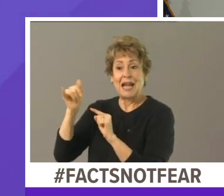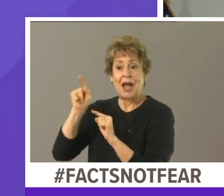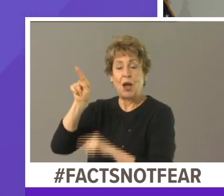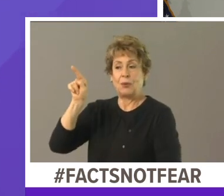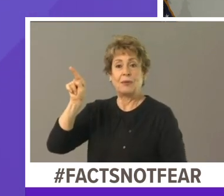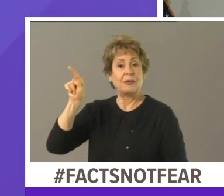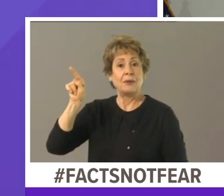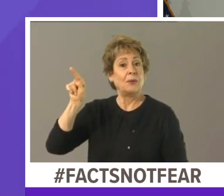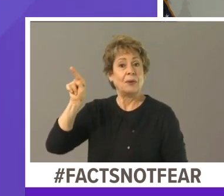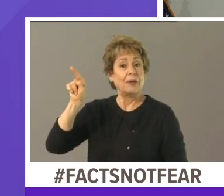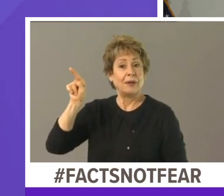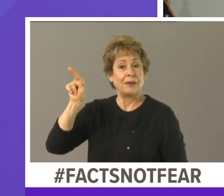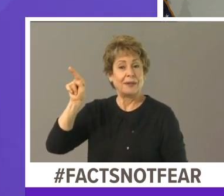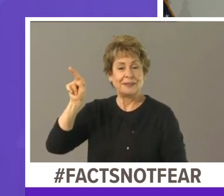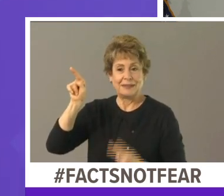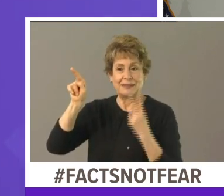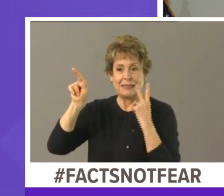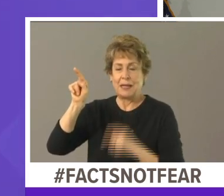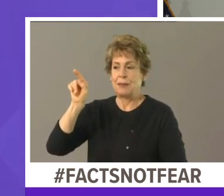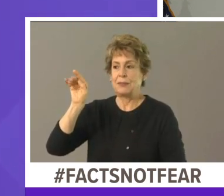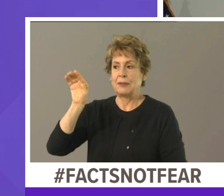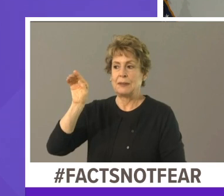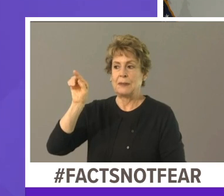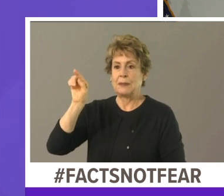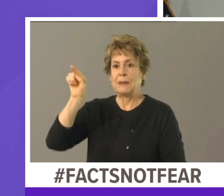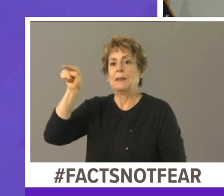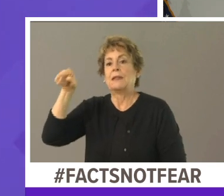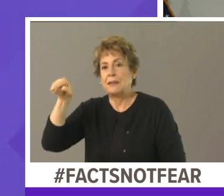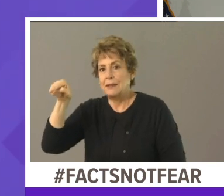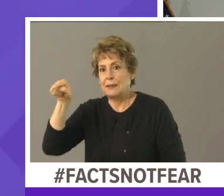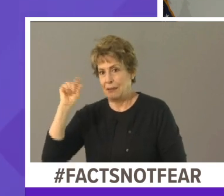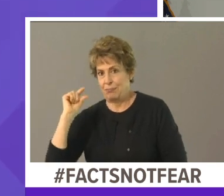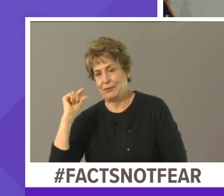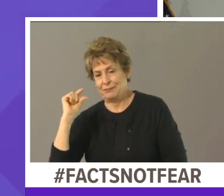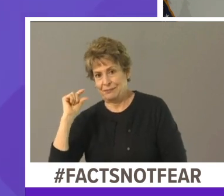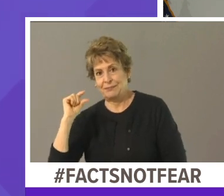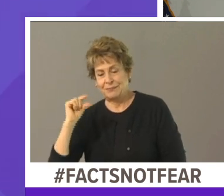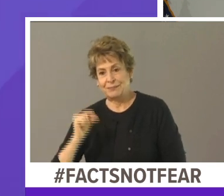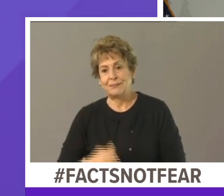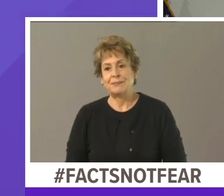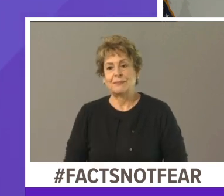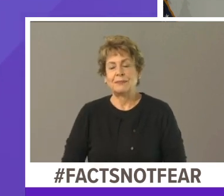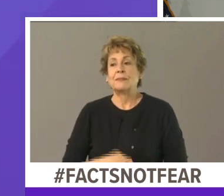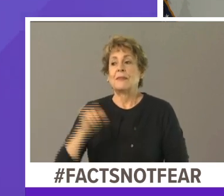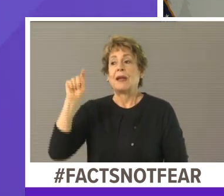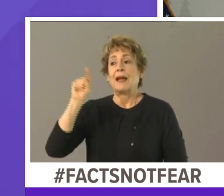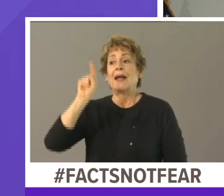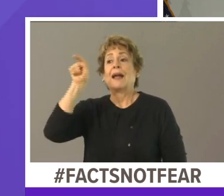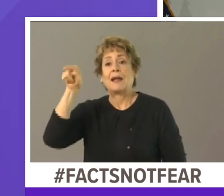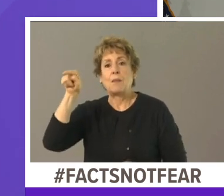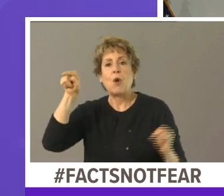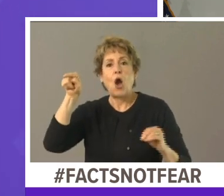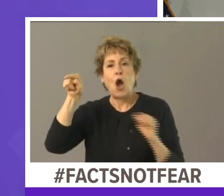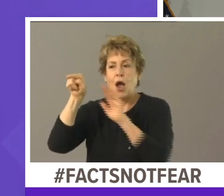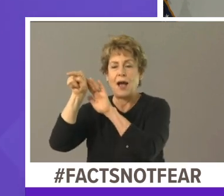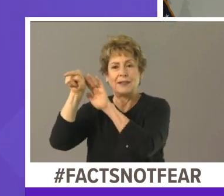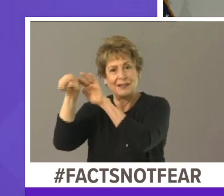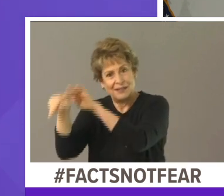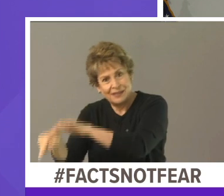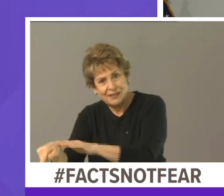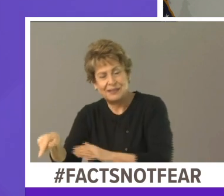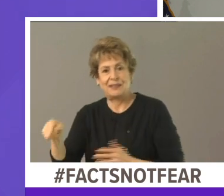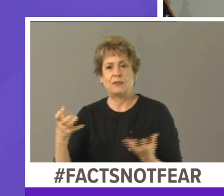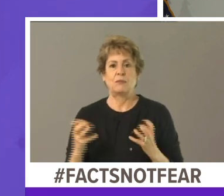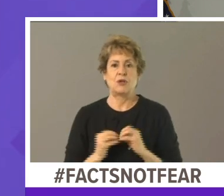slight decline. We want to push that decline further. We want to do more of what